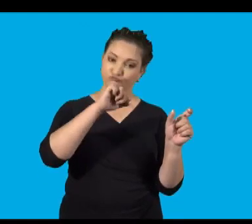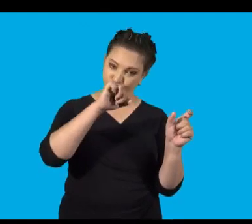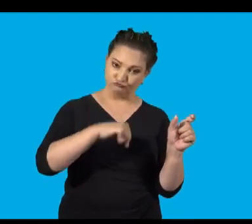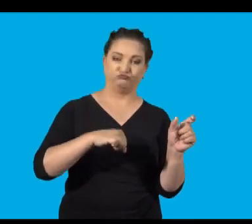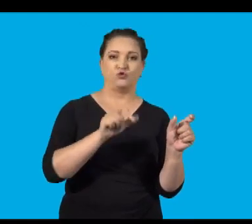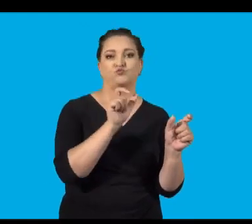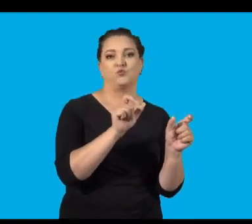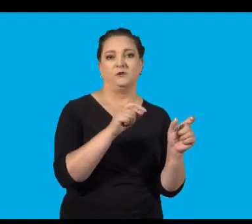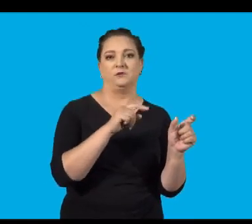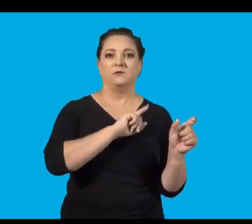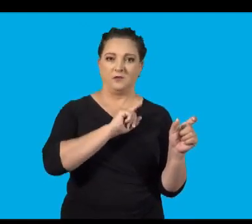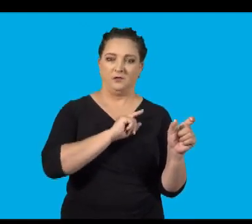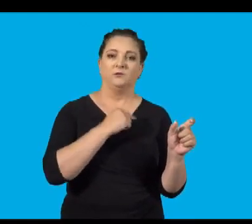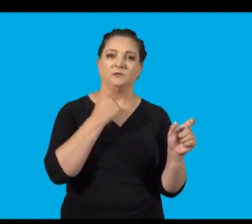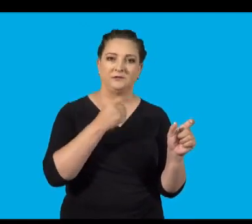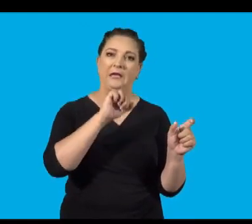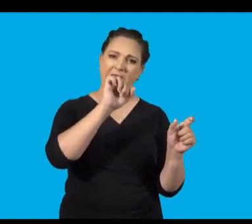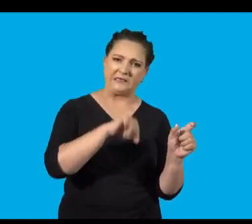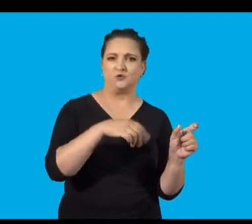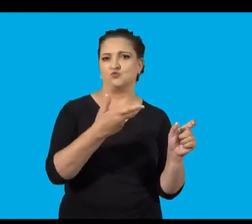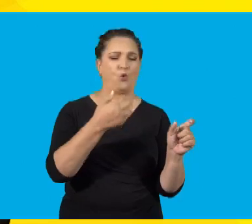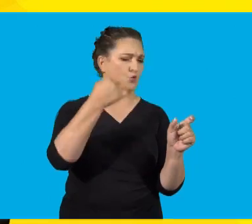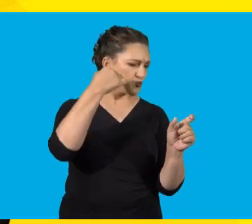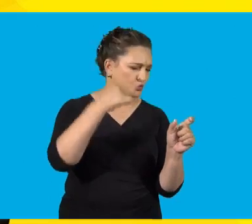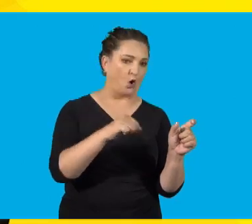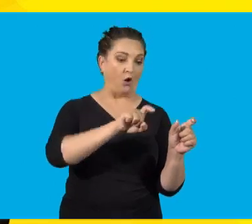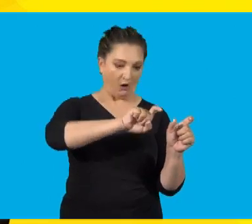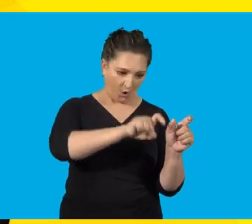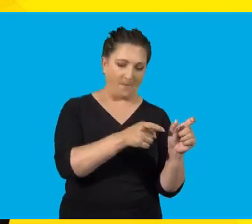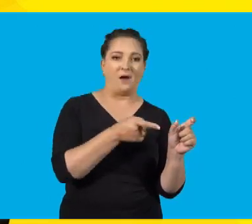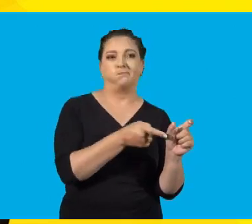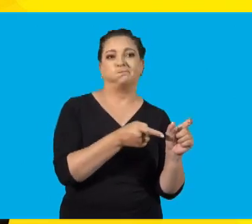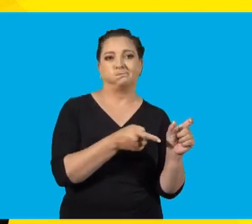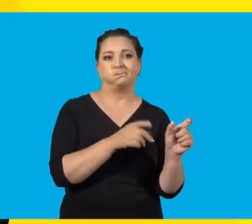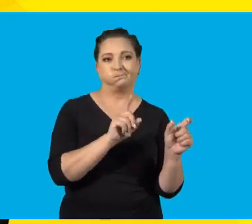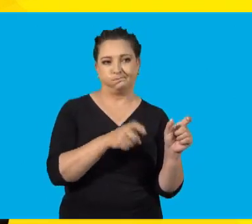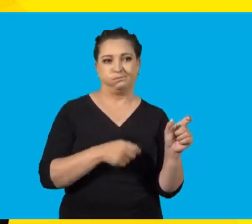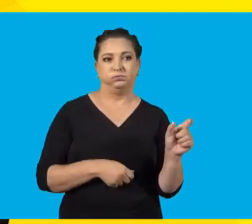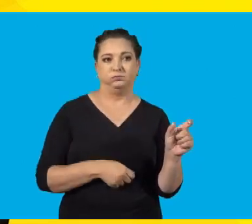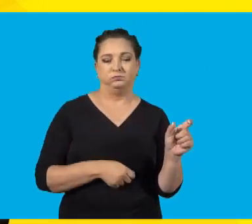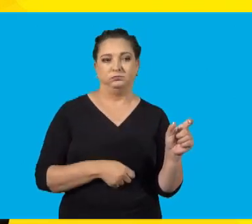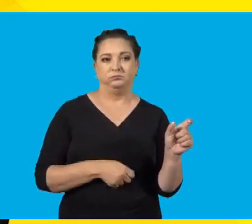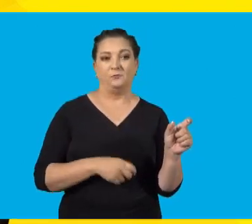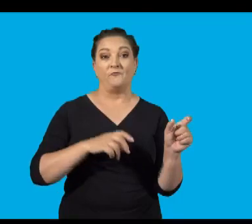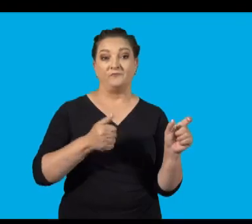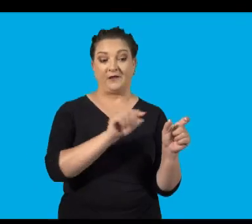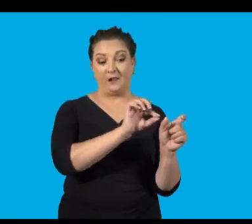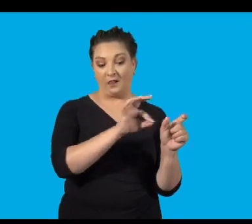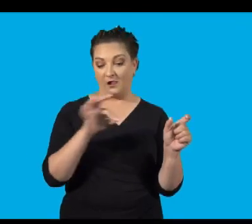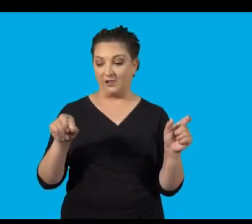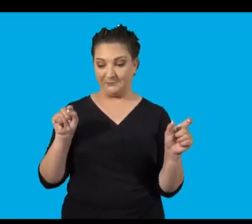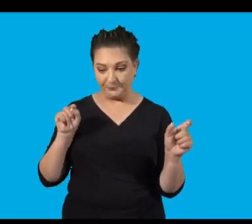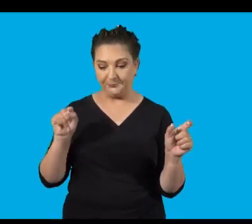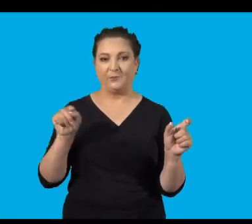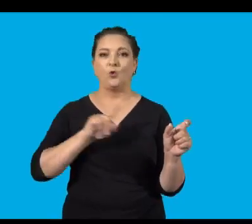after the affirmation for yes. So when we have a yes or a no affirmation, you need to include the comma. And then